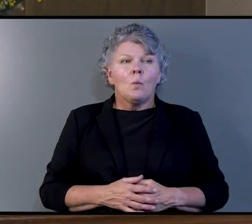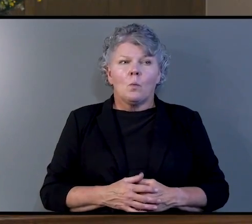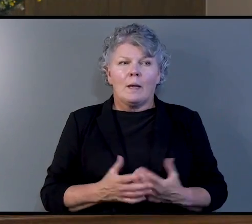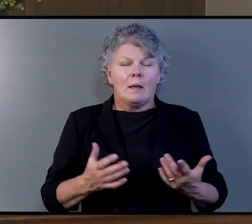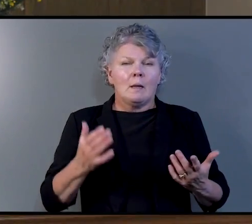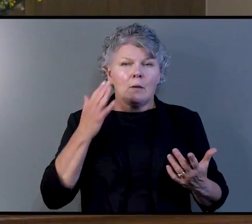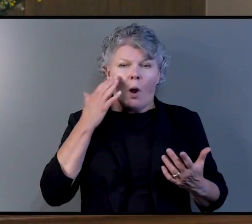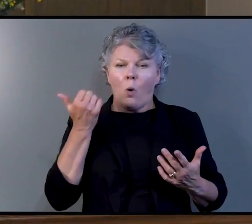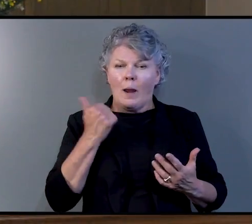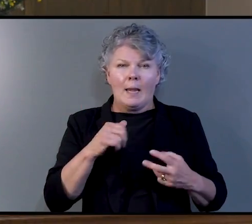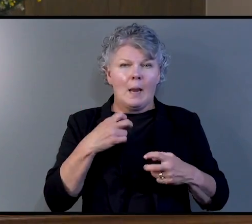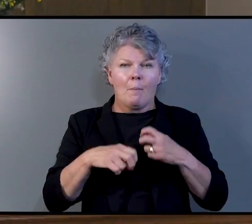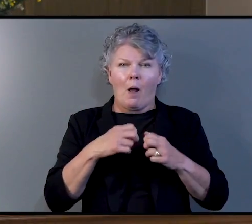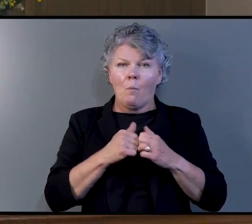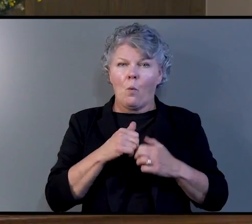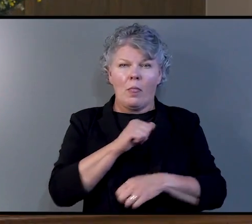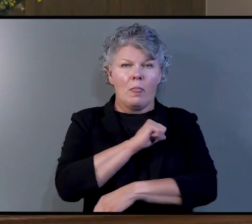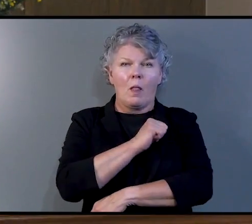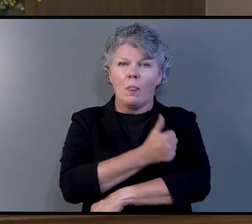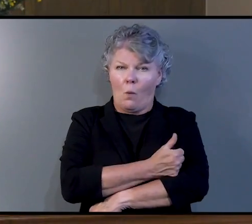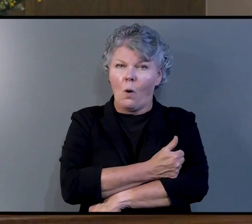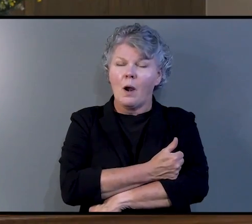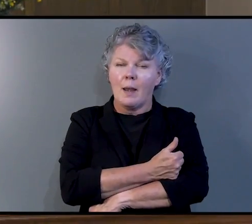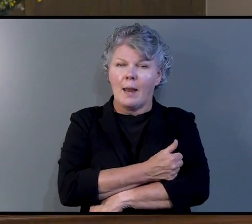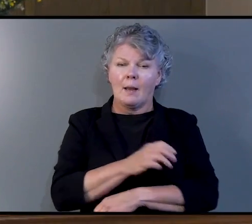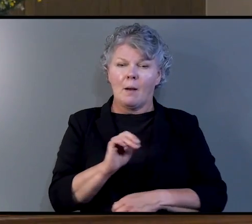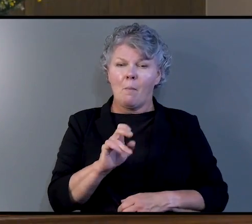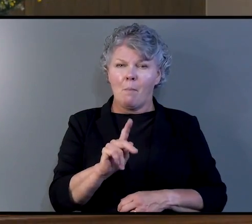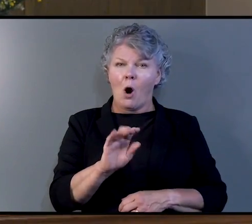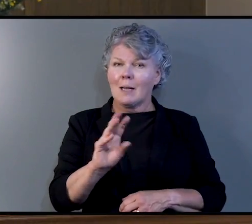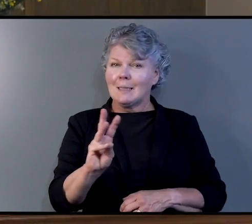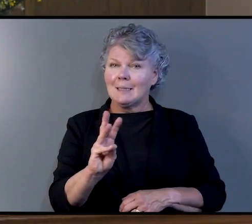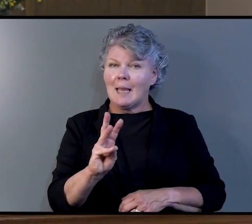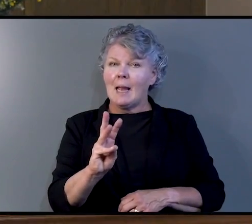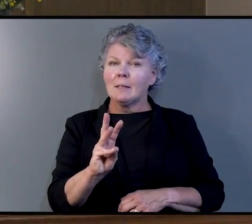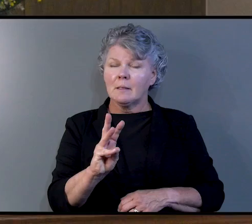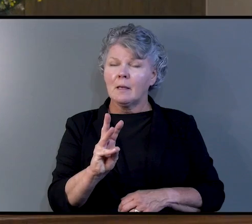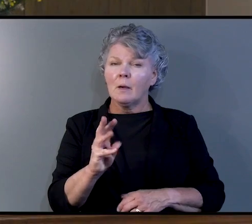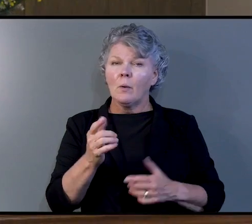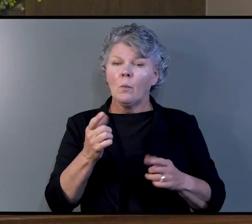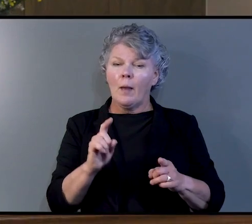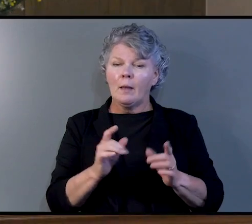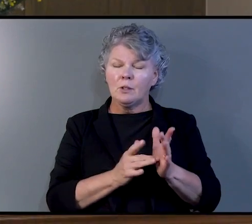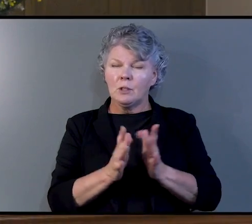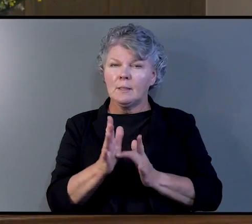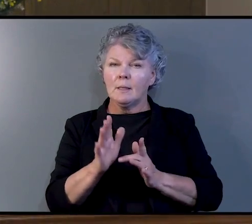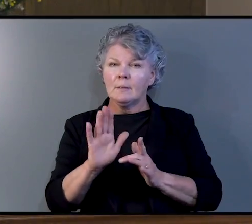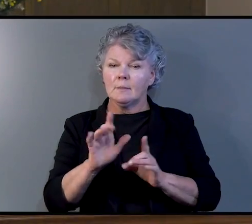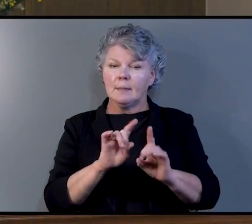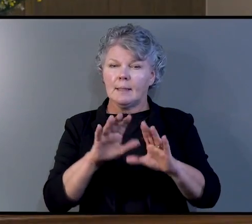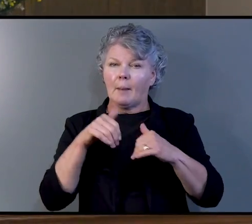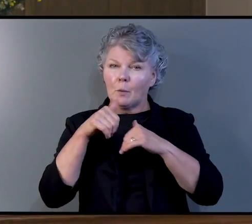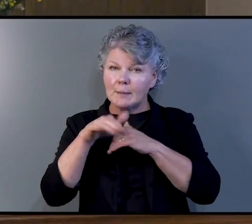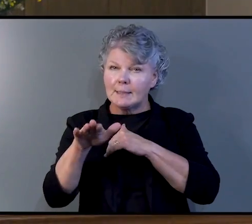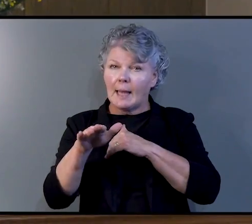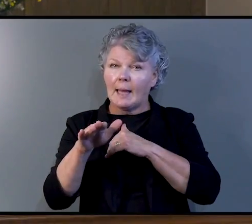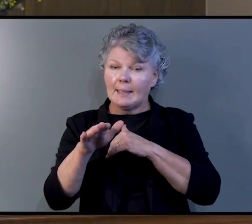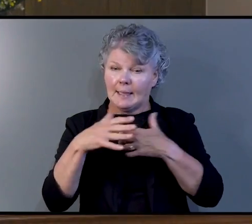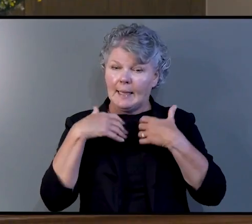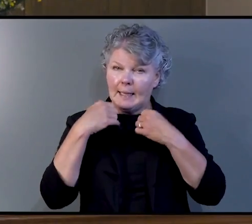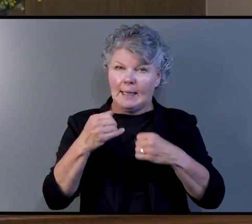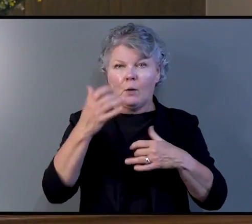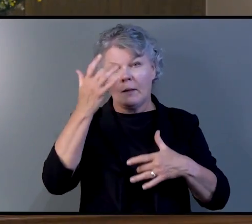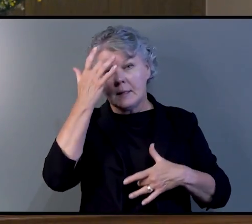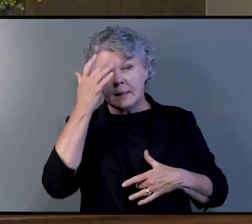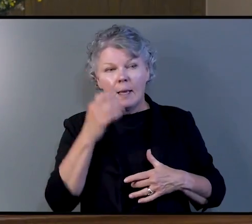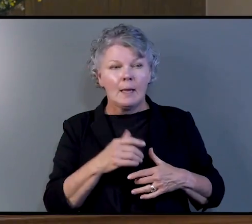about any issues with this authority. In Mark 6, we are told of when Jesus sends his disciples out where they healed the